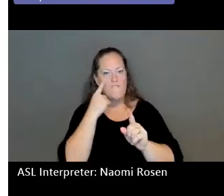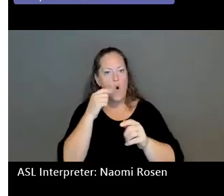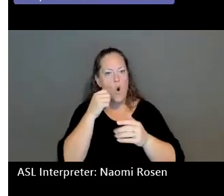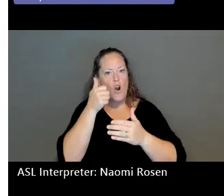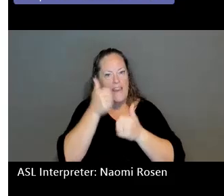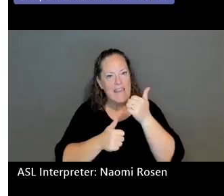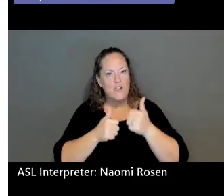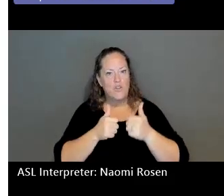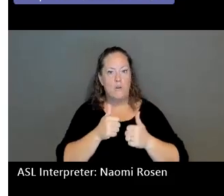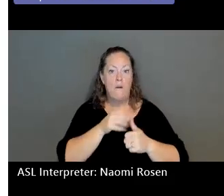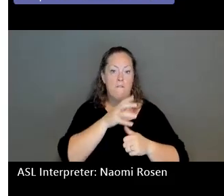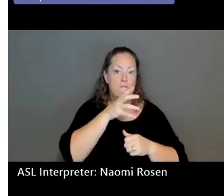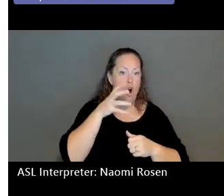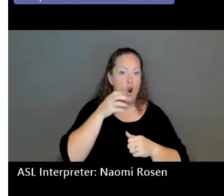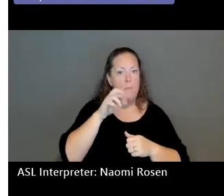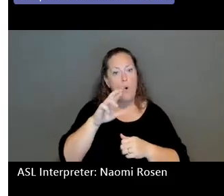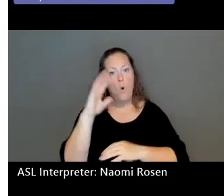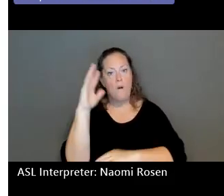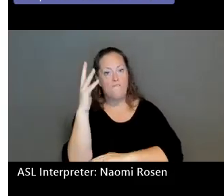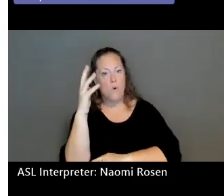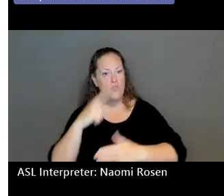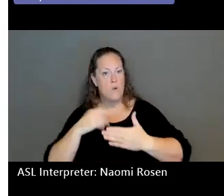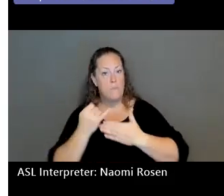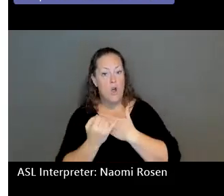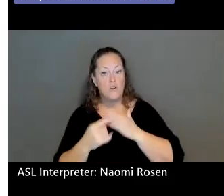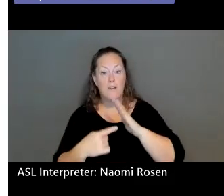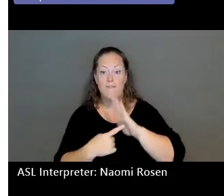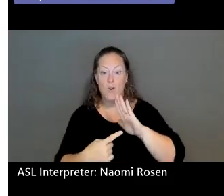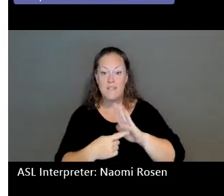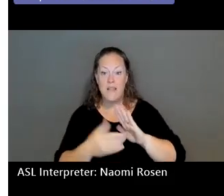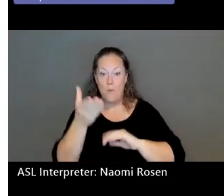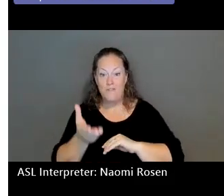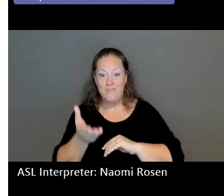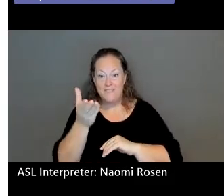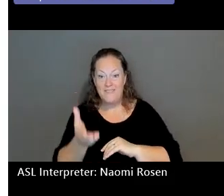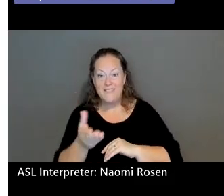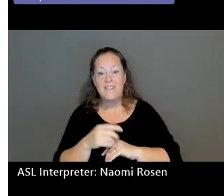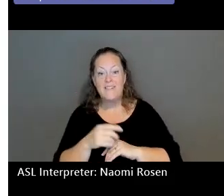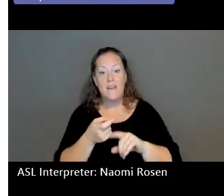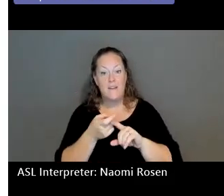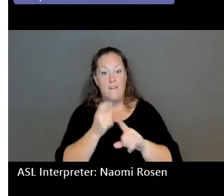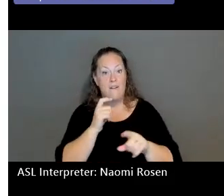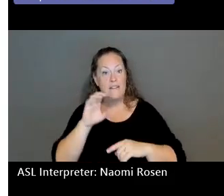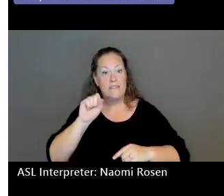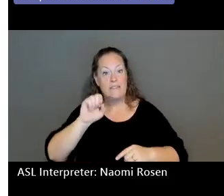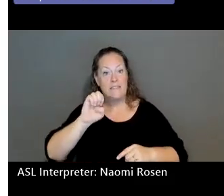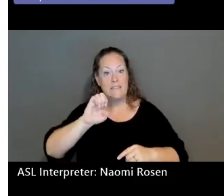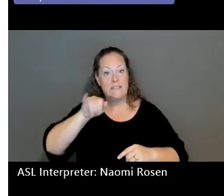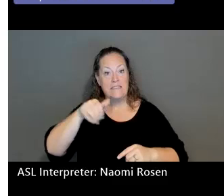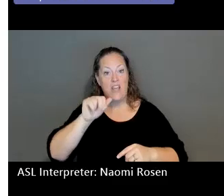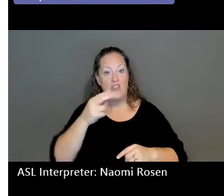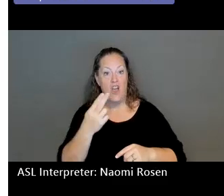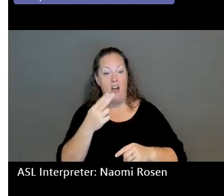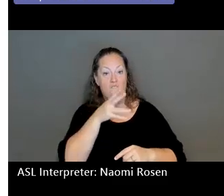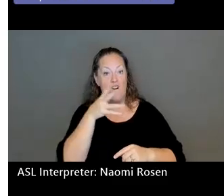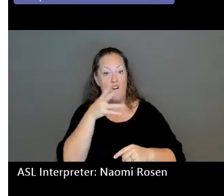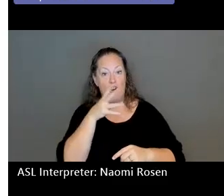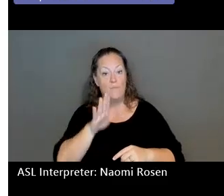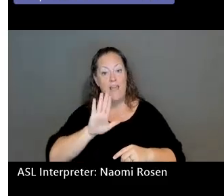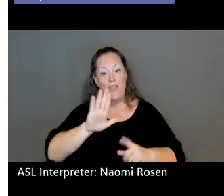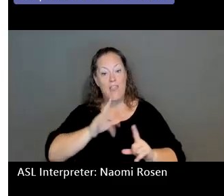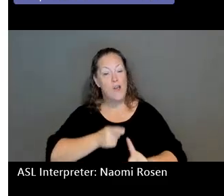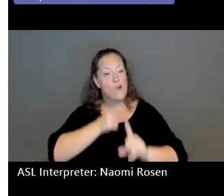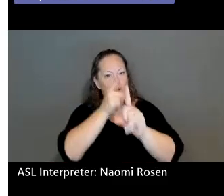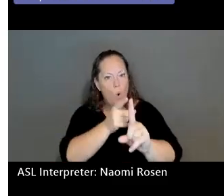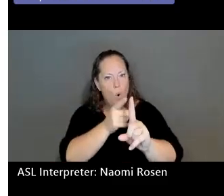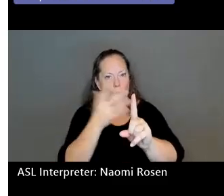forestry project. As an example, Dale and Yvette from Seja Farms in St. Croix, their goal is to